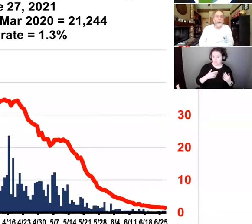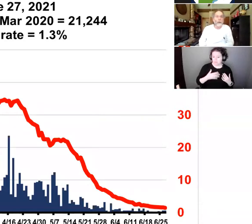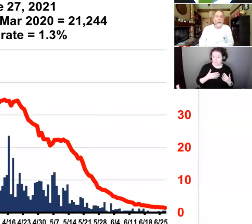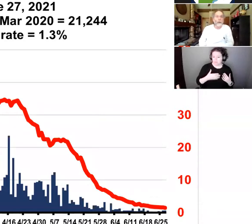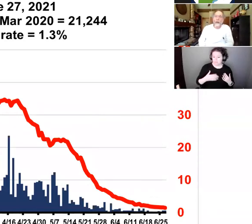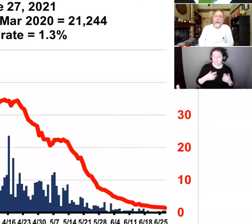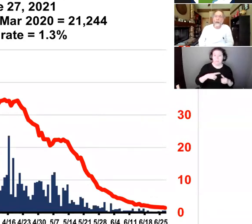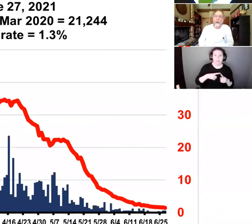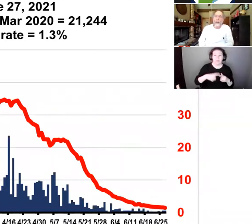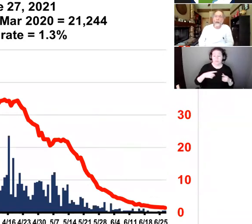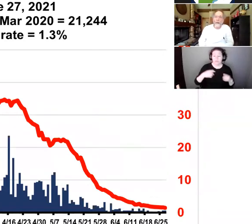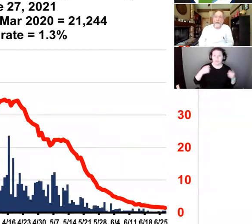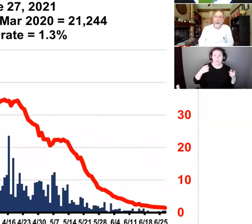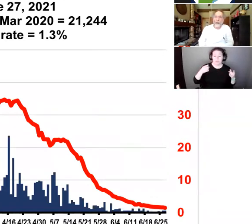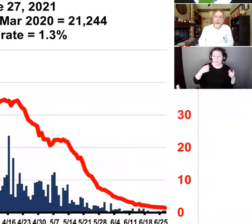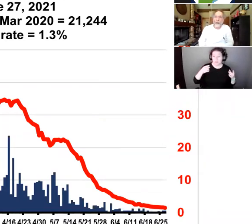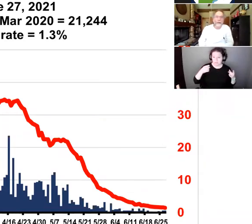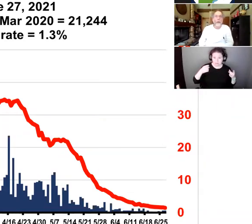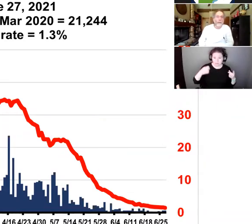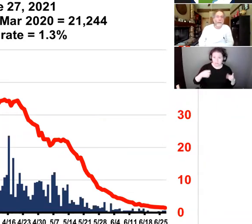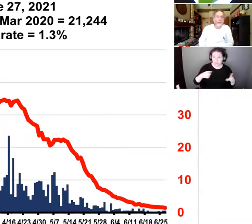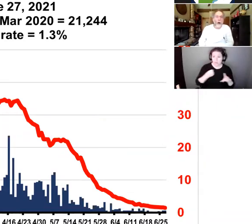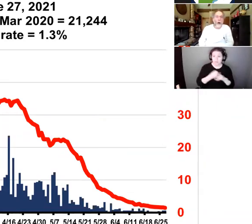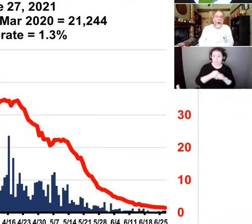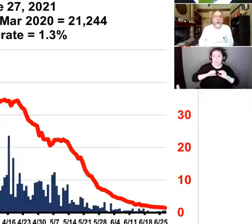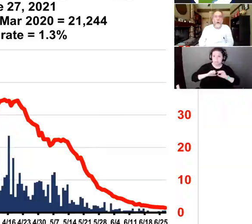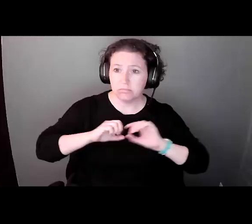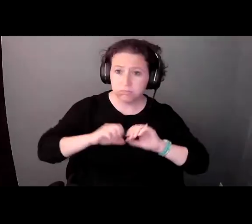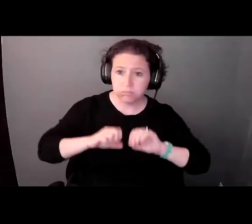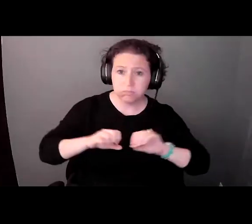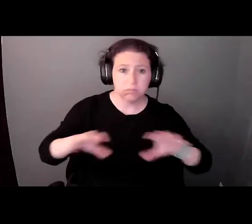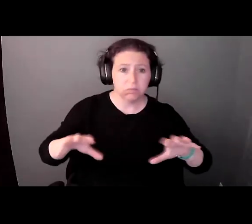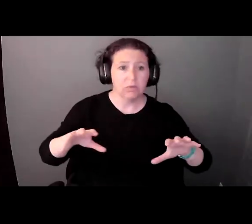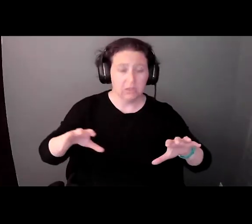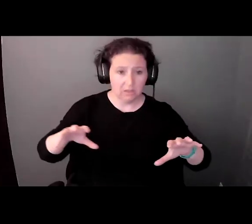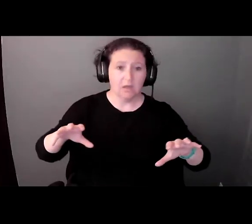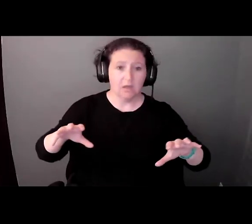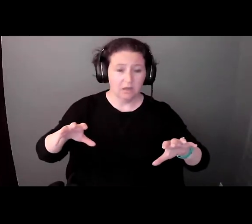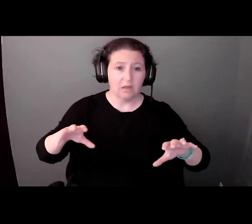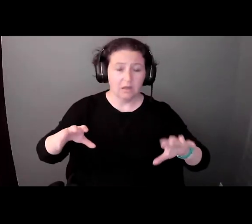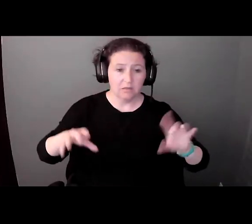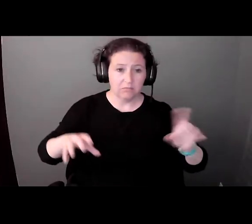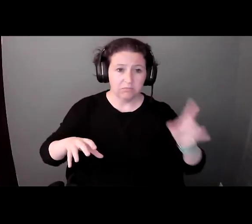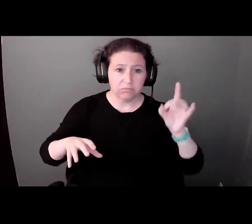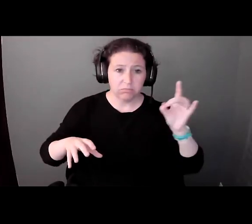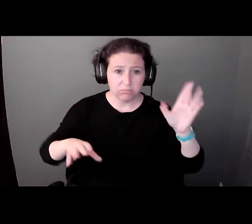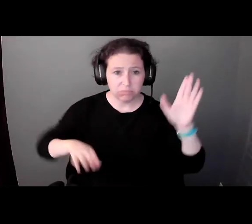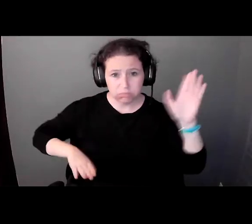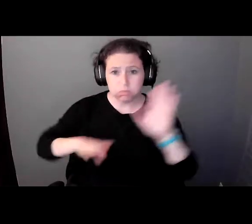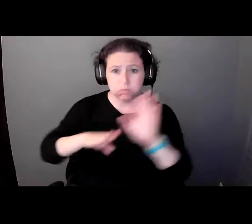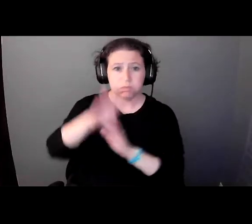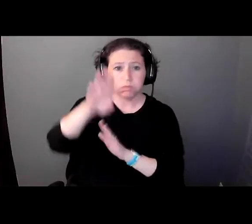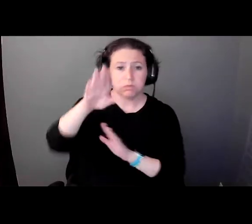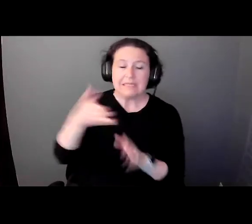subsequently, it has been responsible for an ongoing catastrophic surge